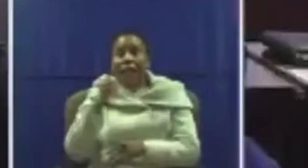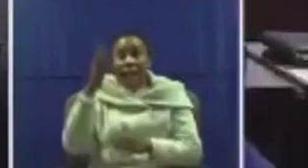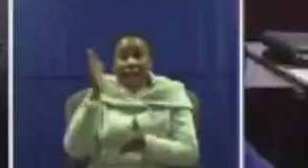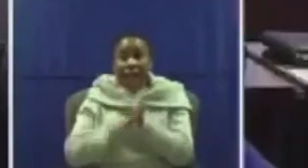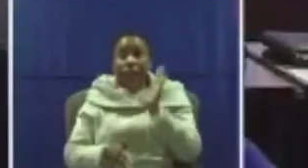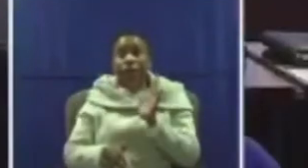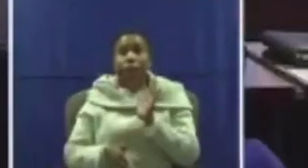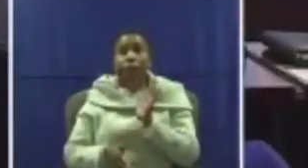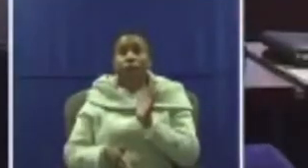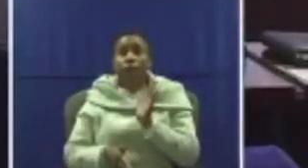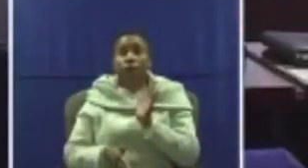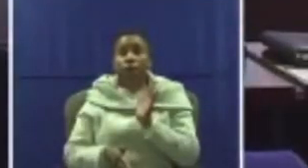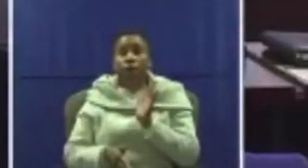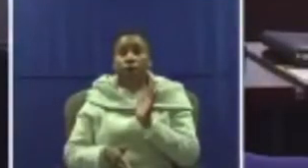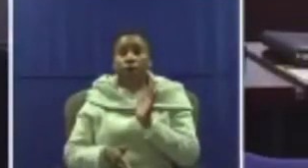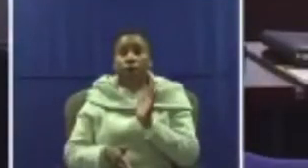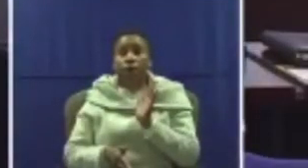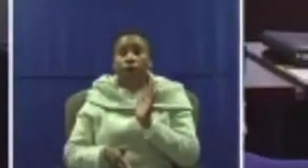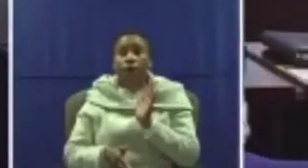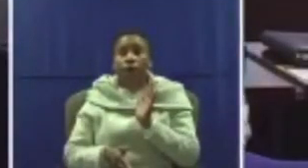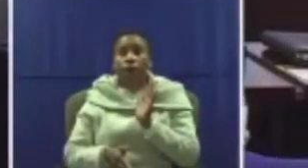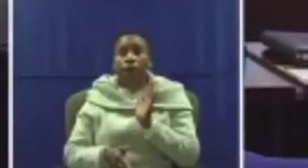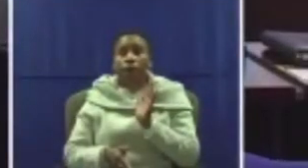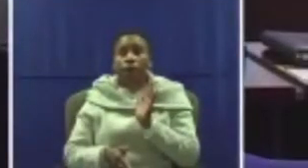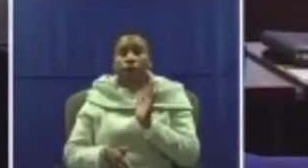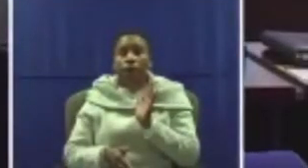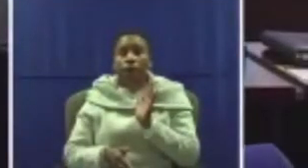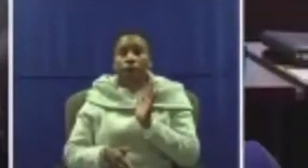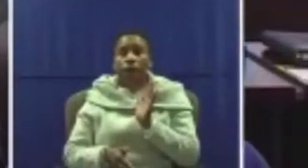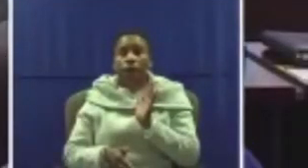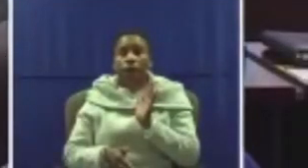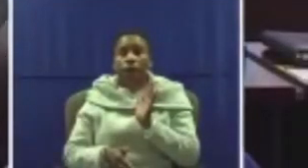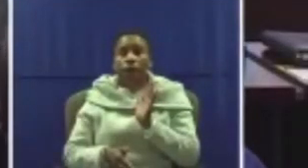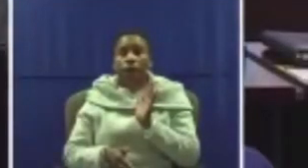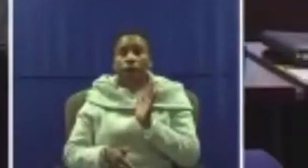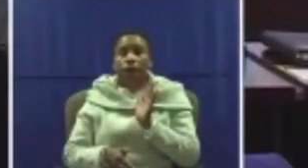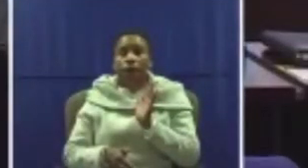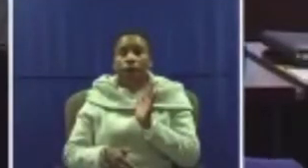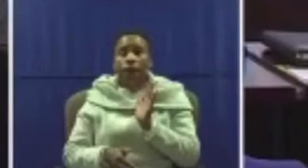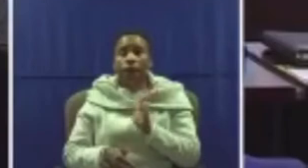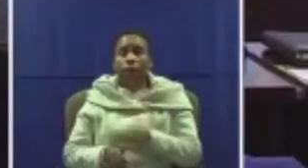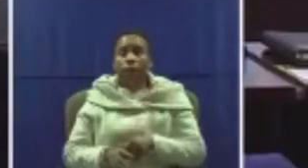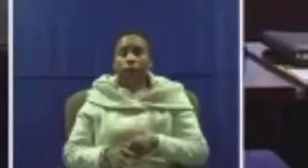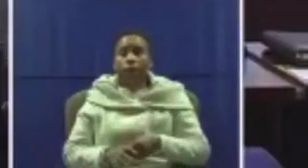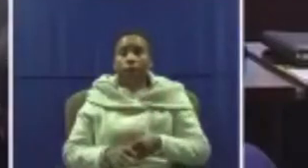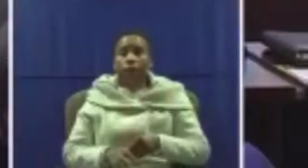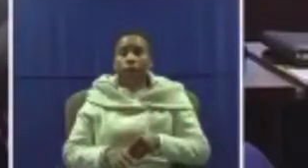You deserve to know why he's being kicked out. Why is Honorable Ntlangwini being kicked out?